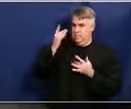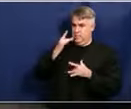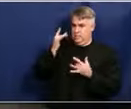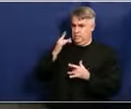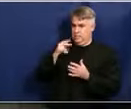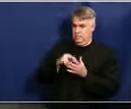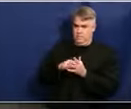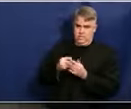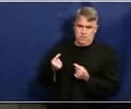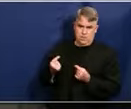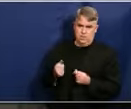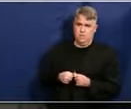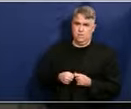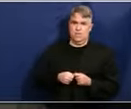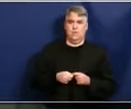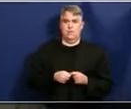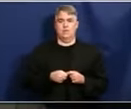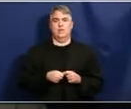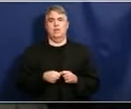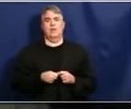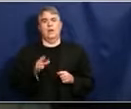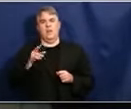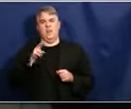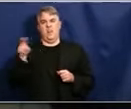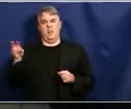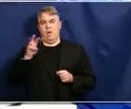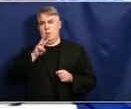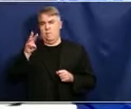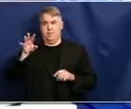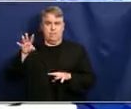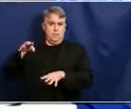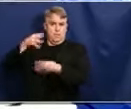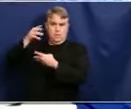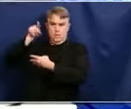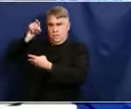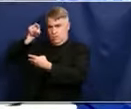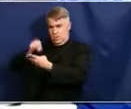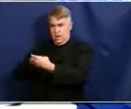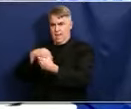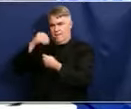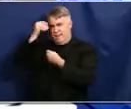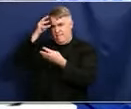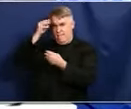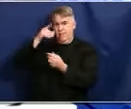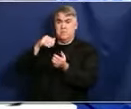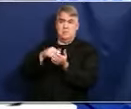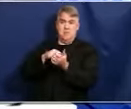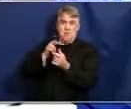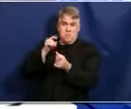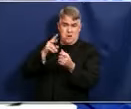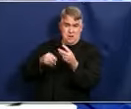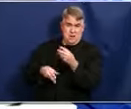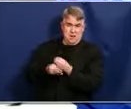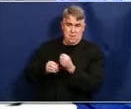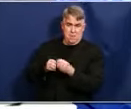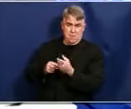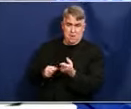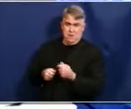Yeah, it's on our website. Dr. Wooten, you want to walk through some of those if you have them handy? We will pull them